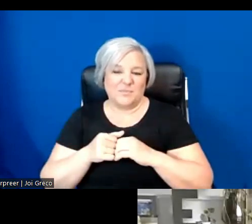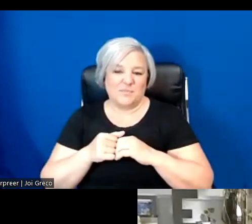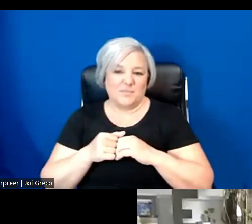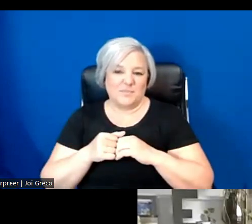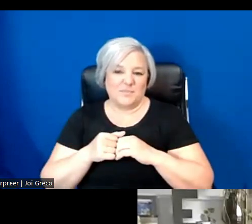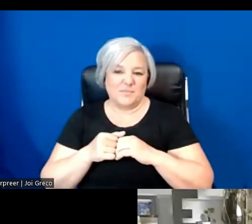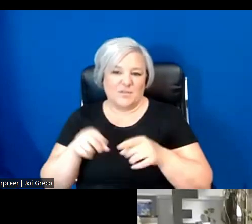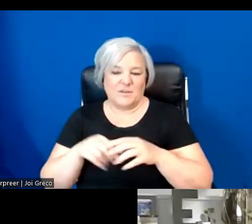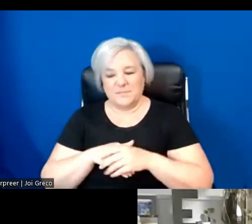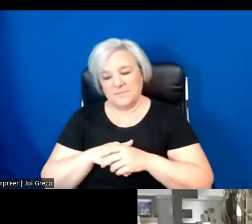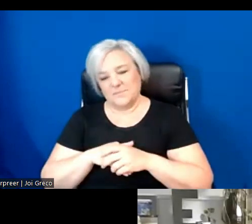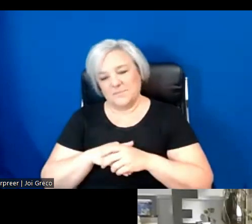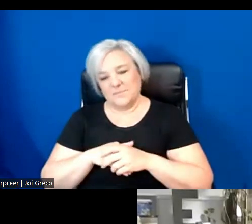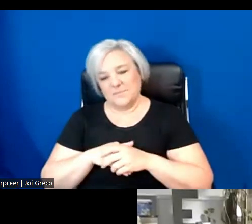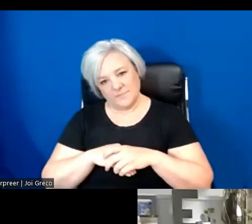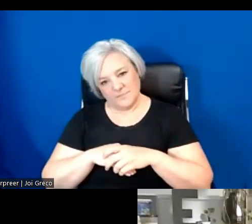echo everything that he said.